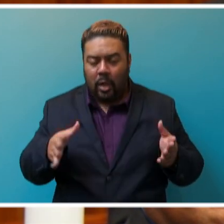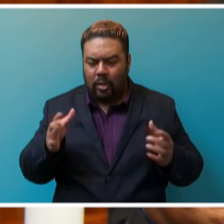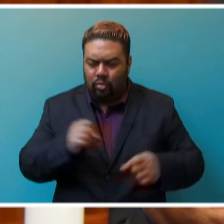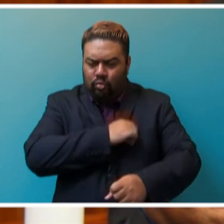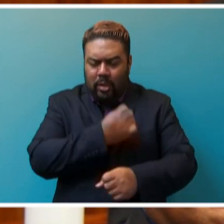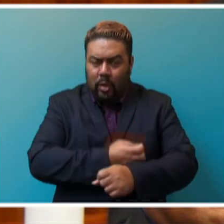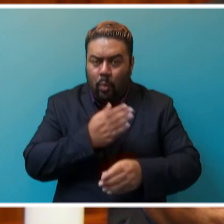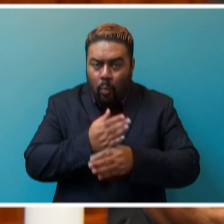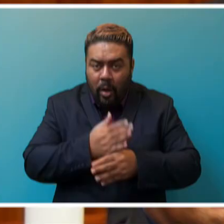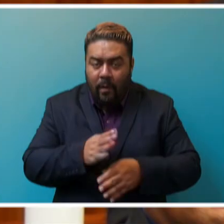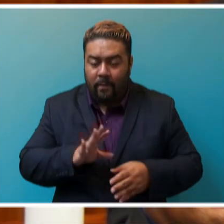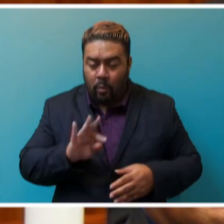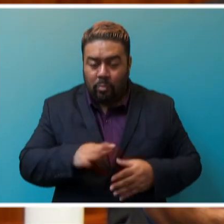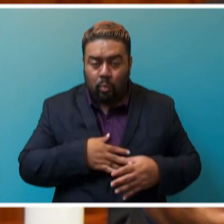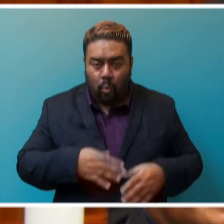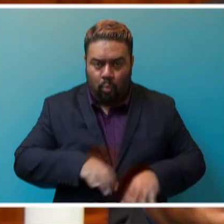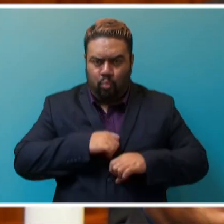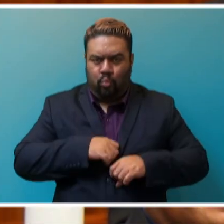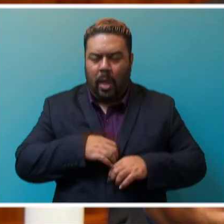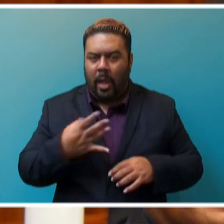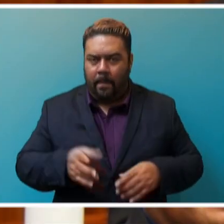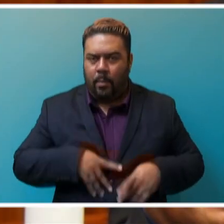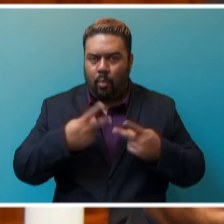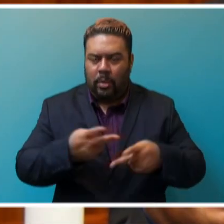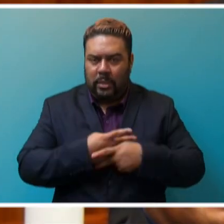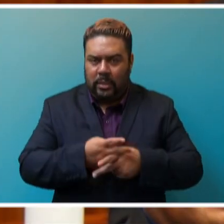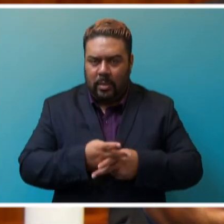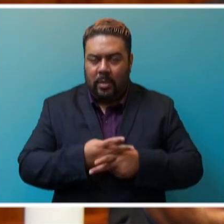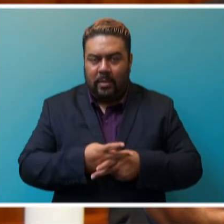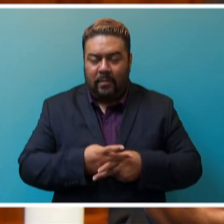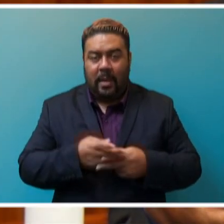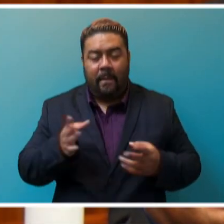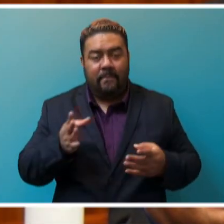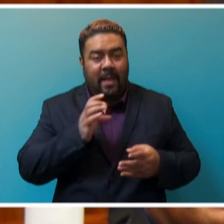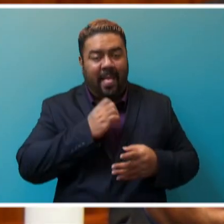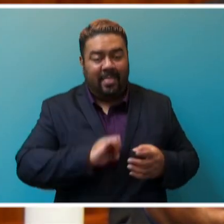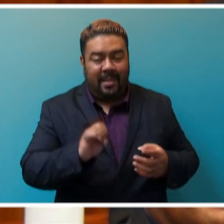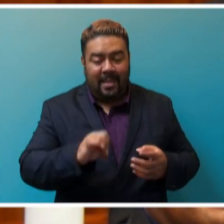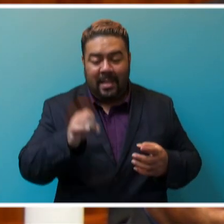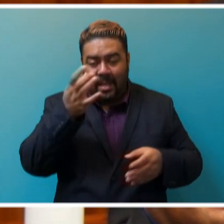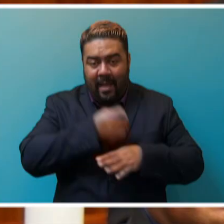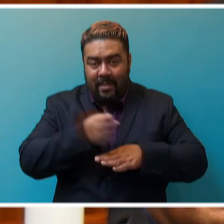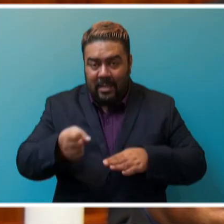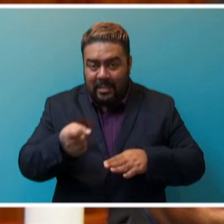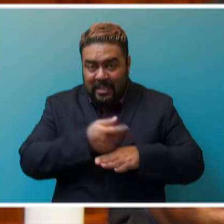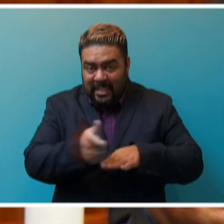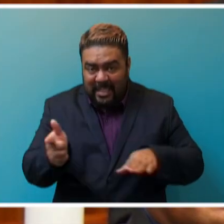workforce competencies, promoting innovation and productivity, financing ethical government accountability,